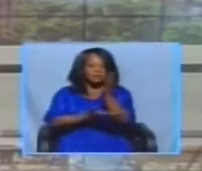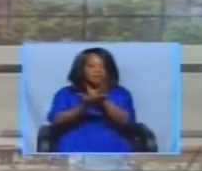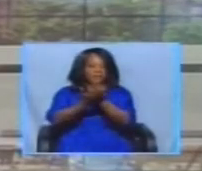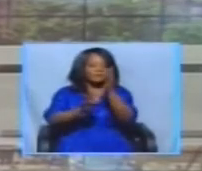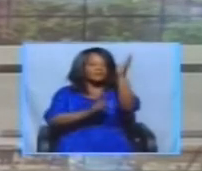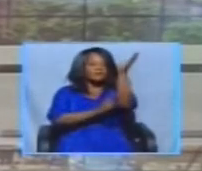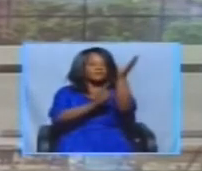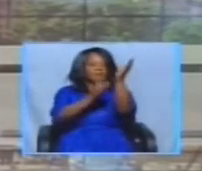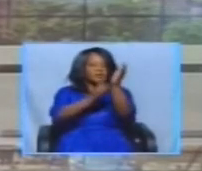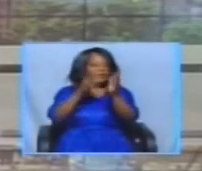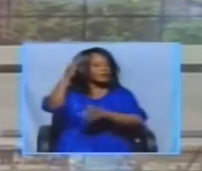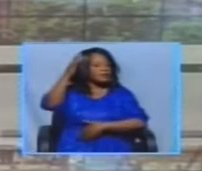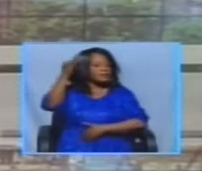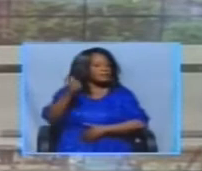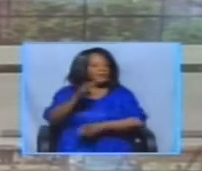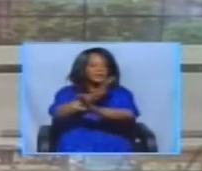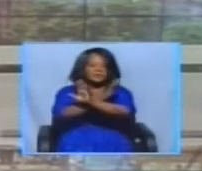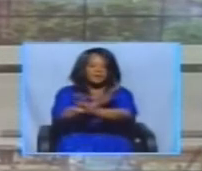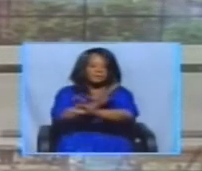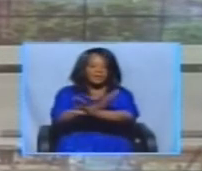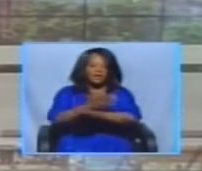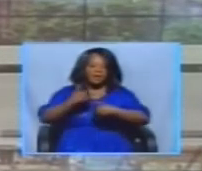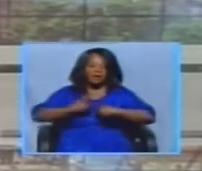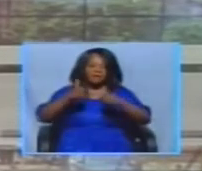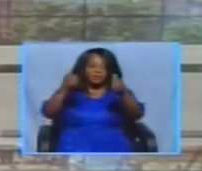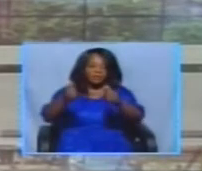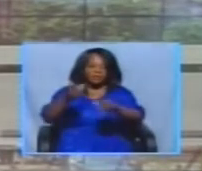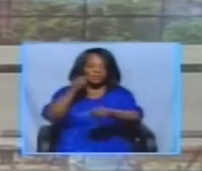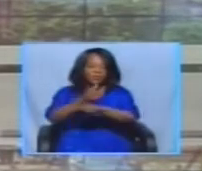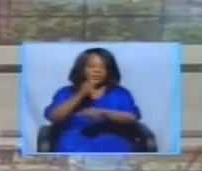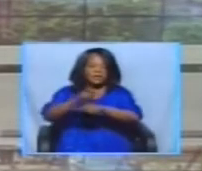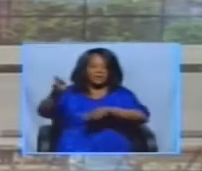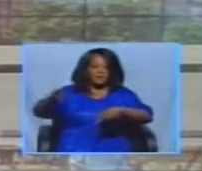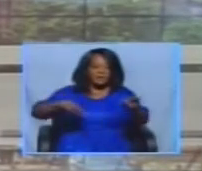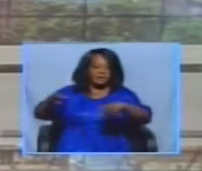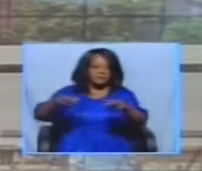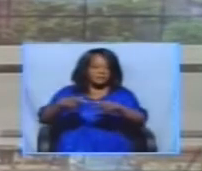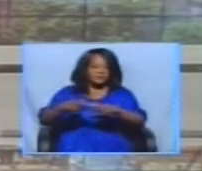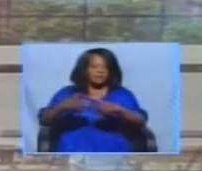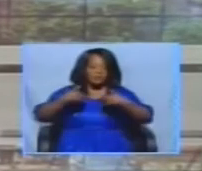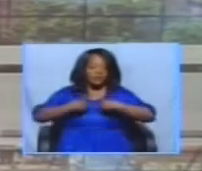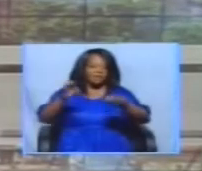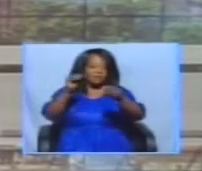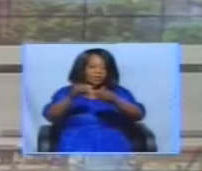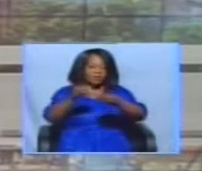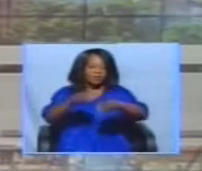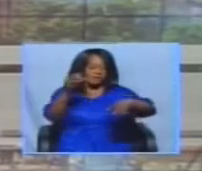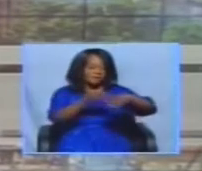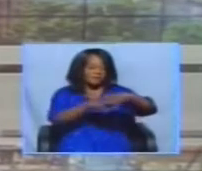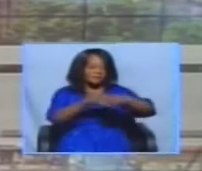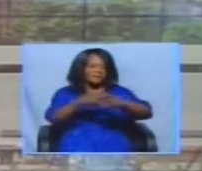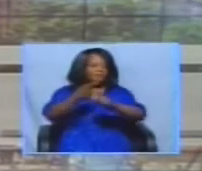said this is why Zambia has created a conducive working environment to attract more Chinese investors.